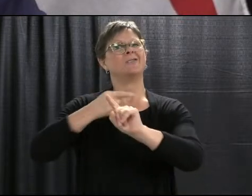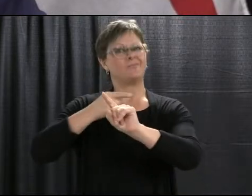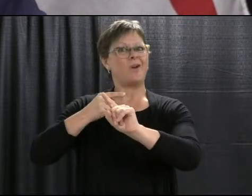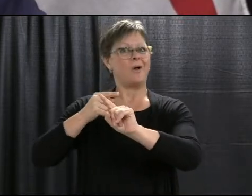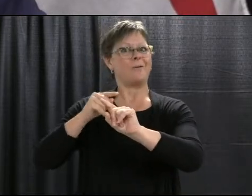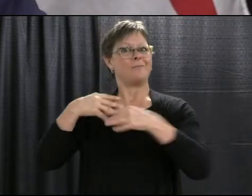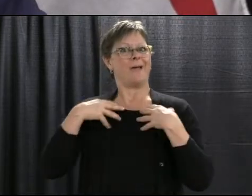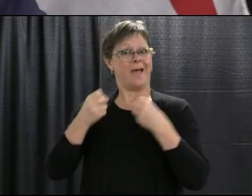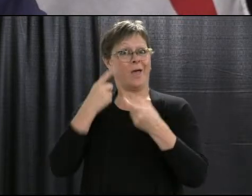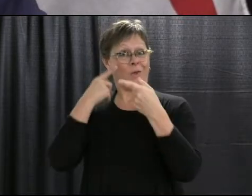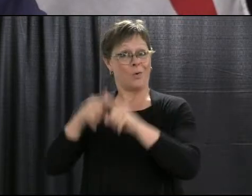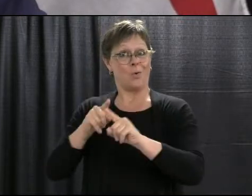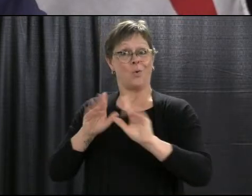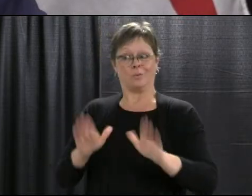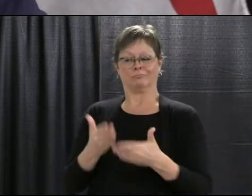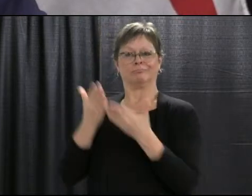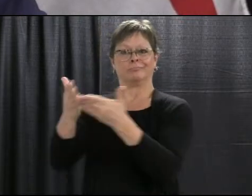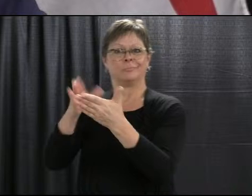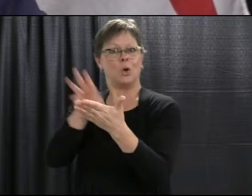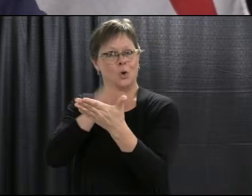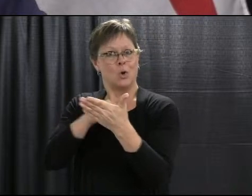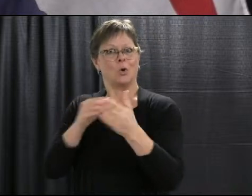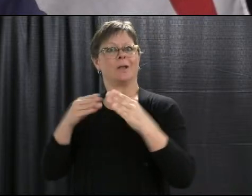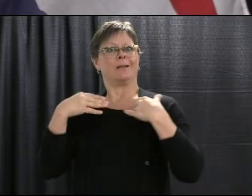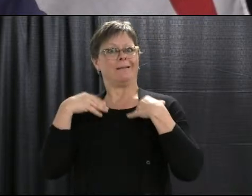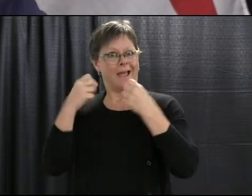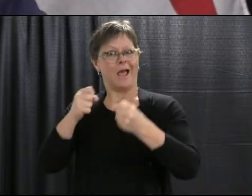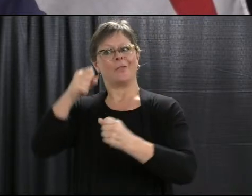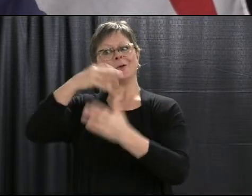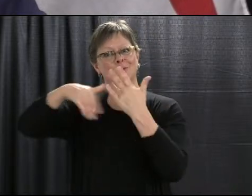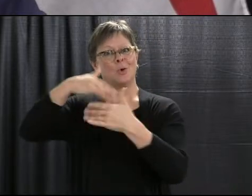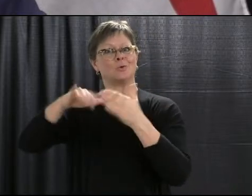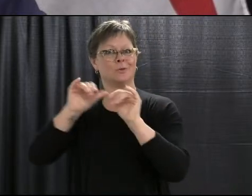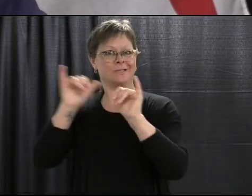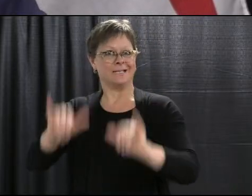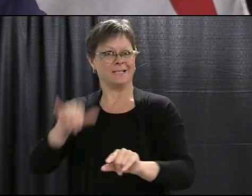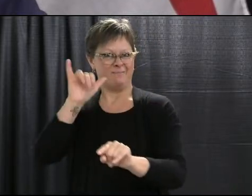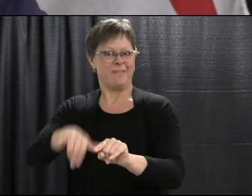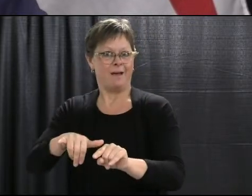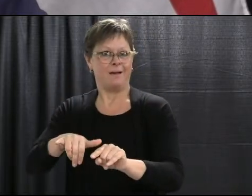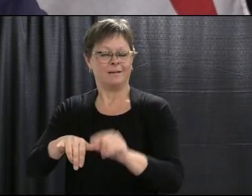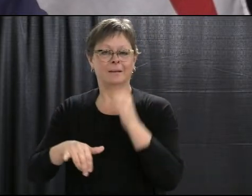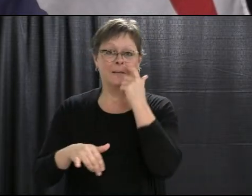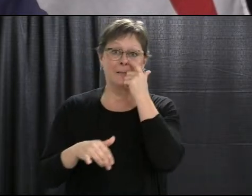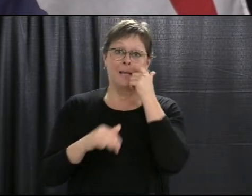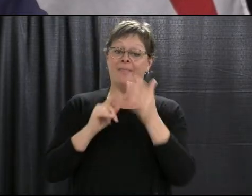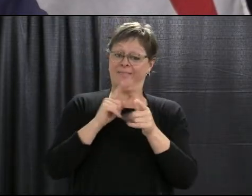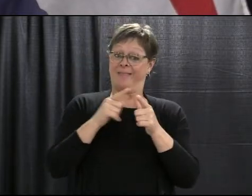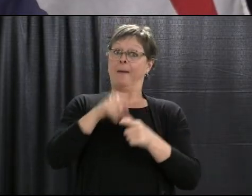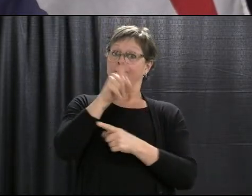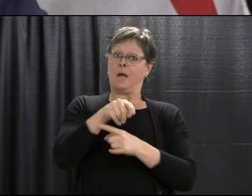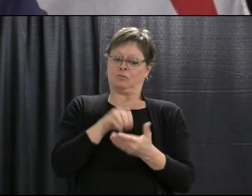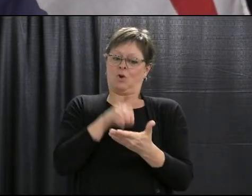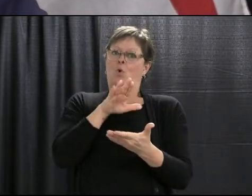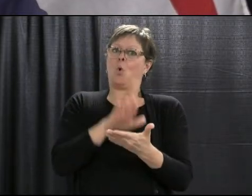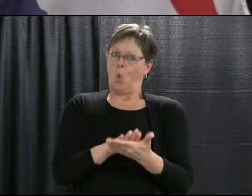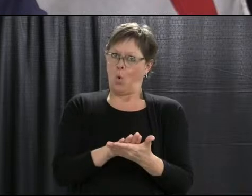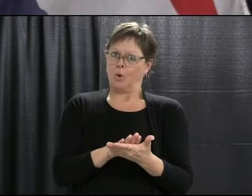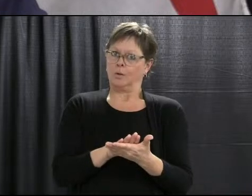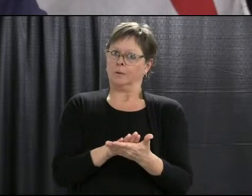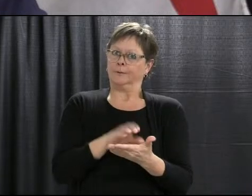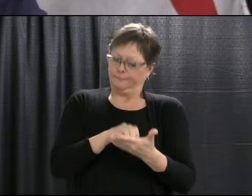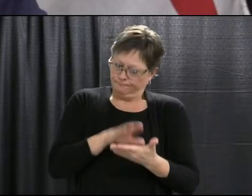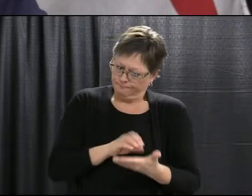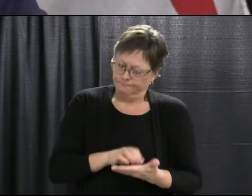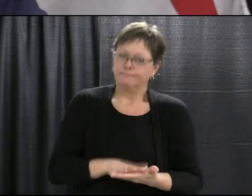social system. And then the final piece is we needed a way of recording this information digitally so that we could aggregate